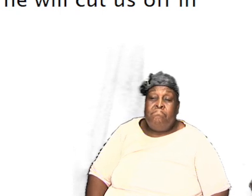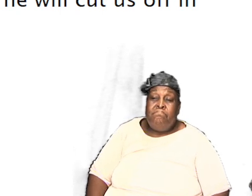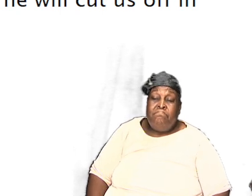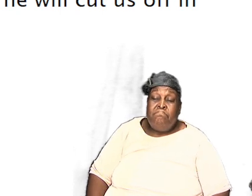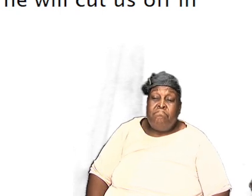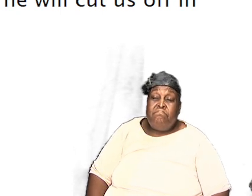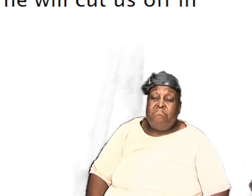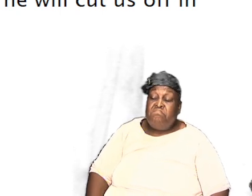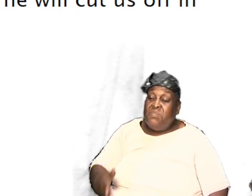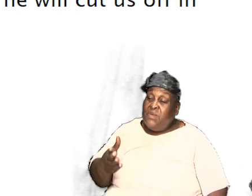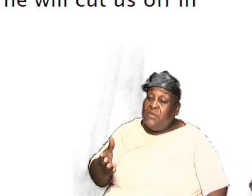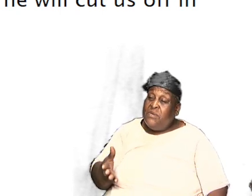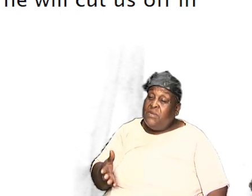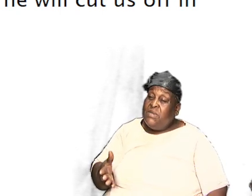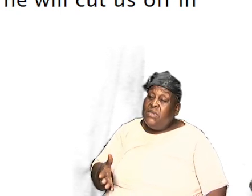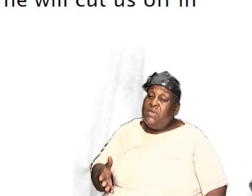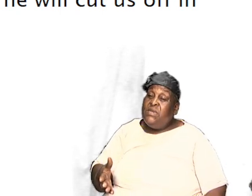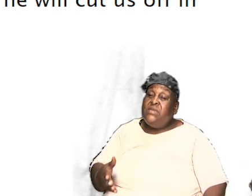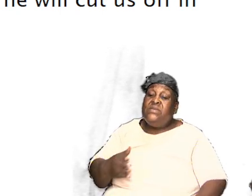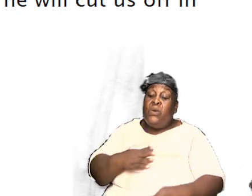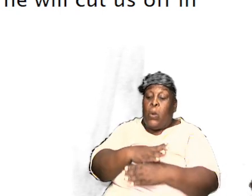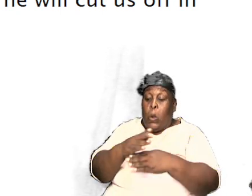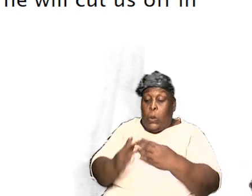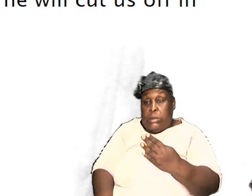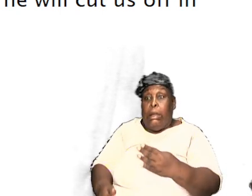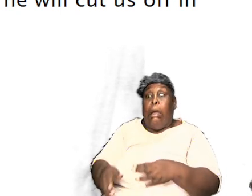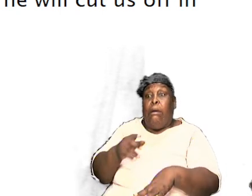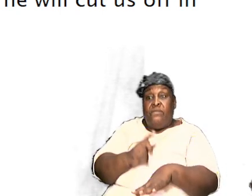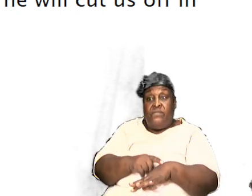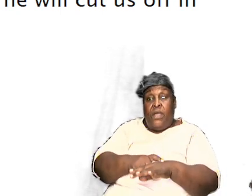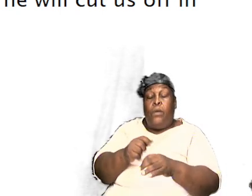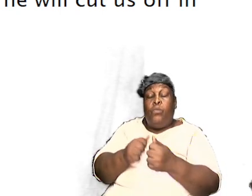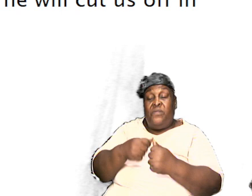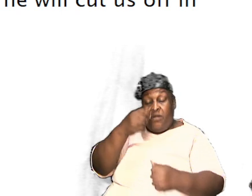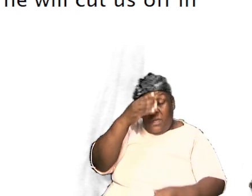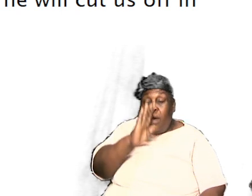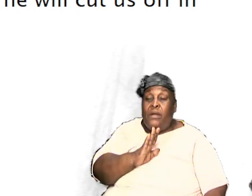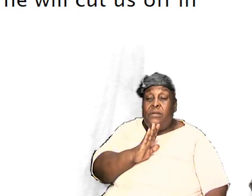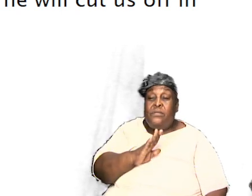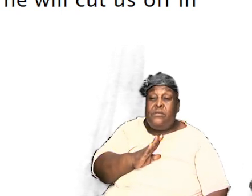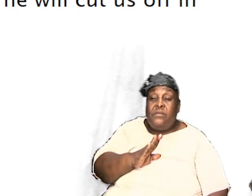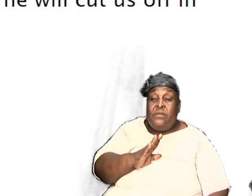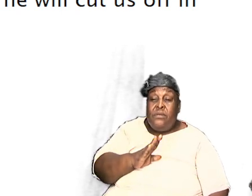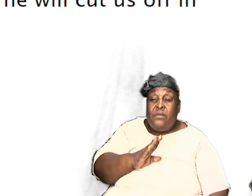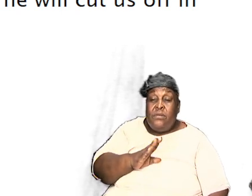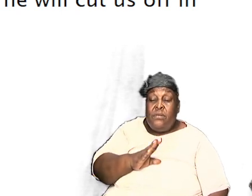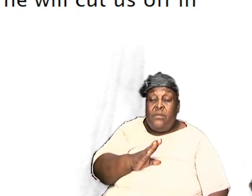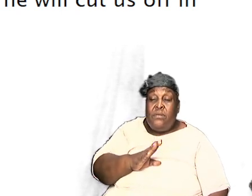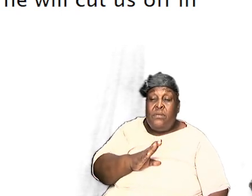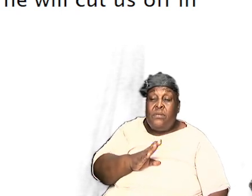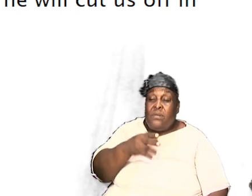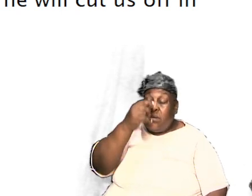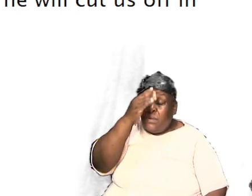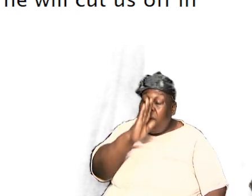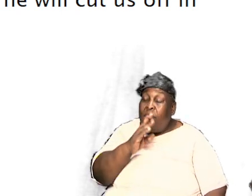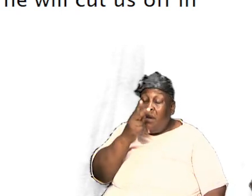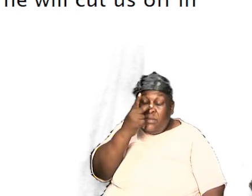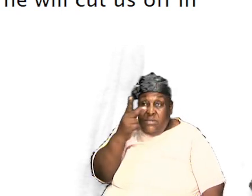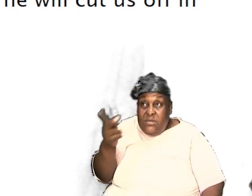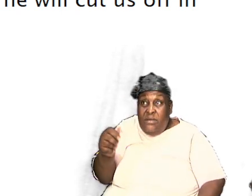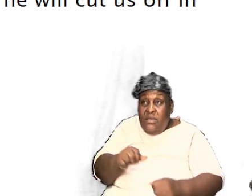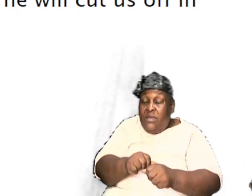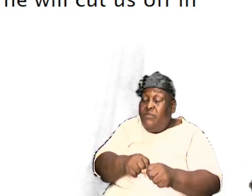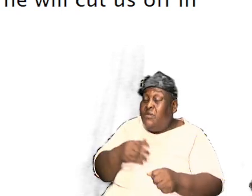There is a cut-off point with God, and for this, Saul was it. God saw everything that Saul